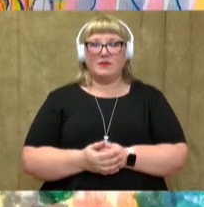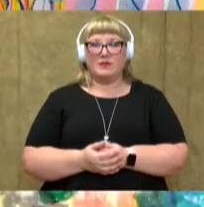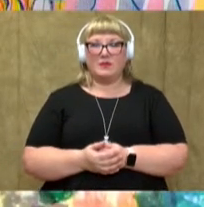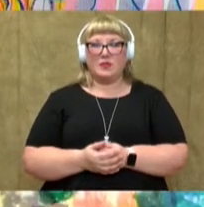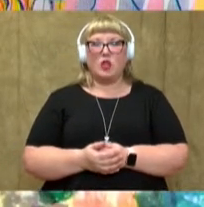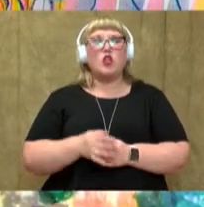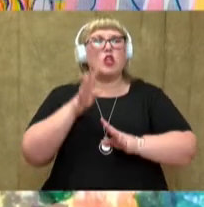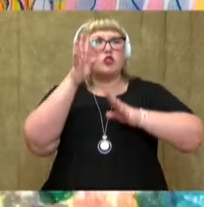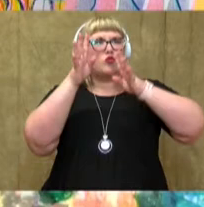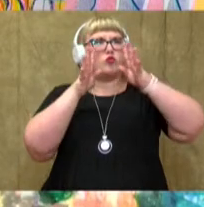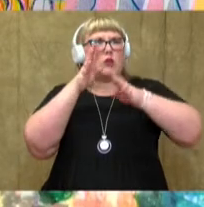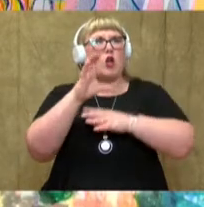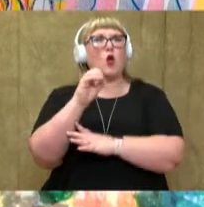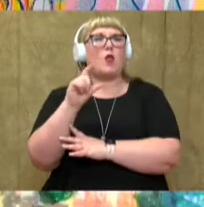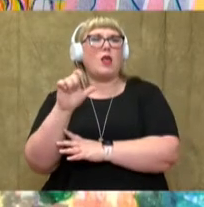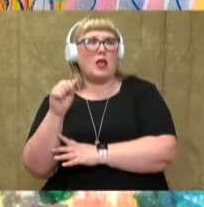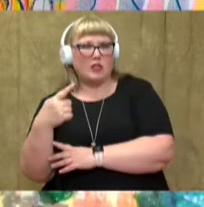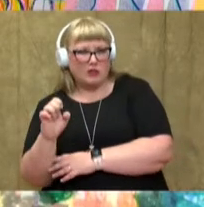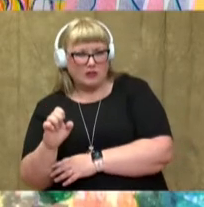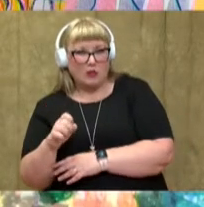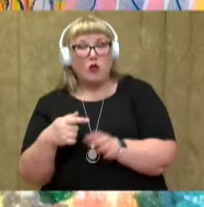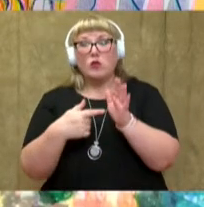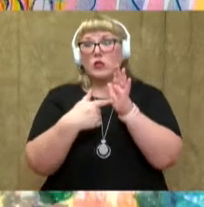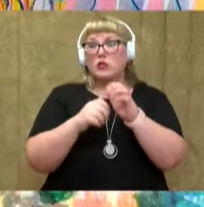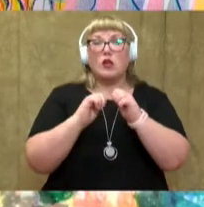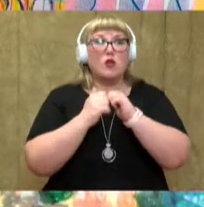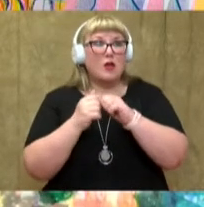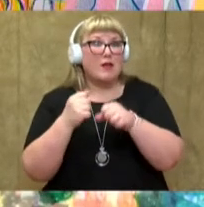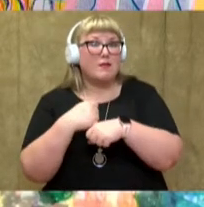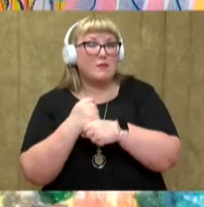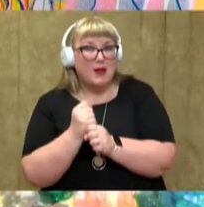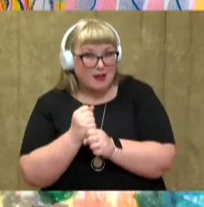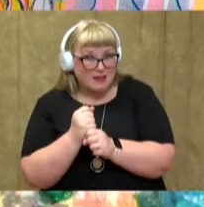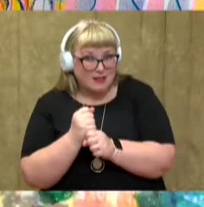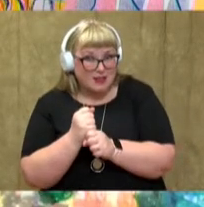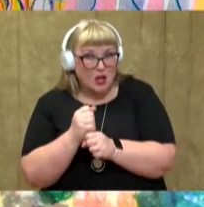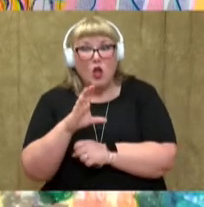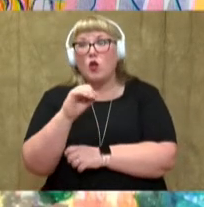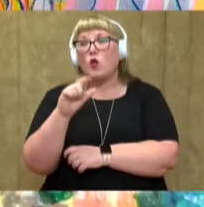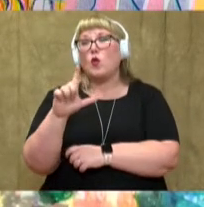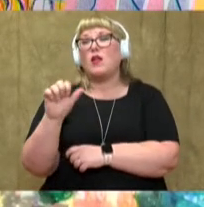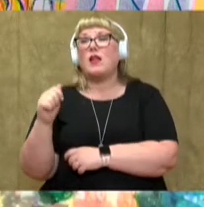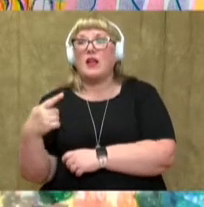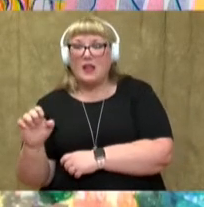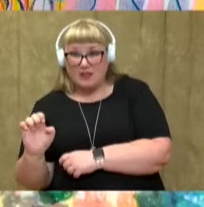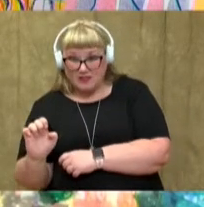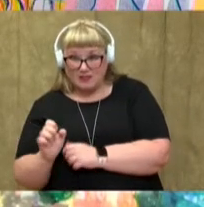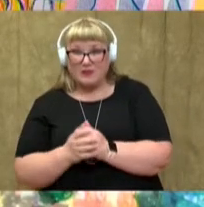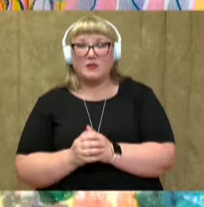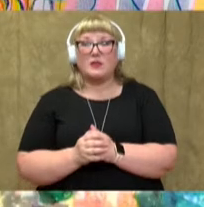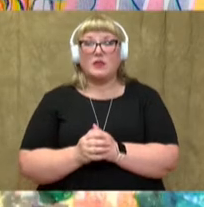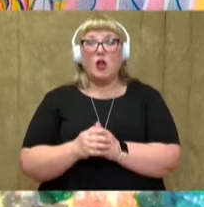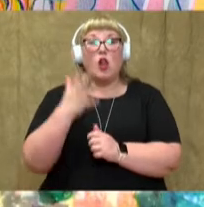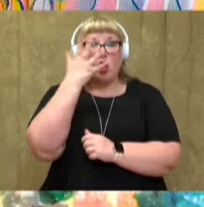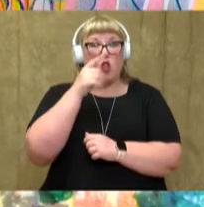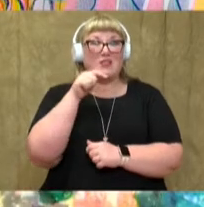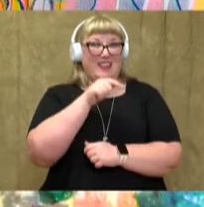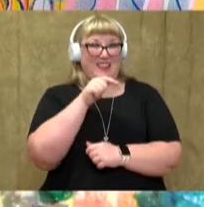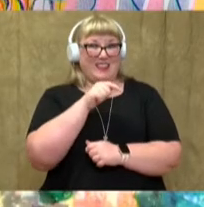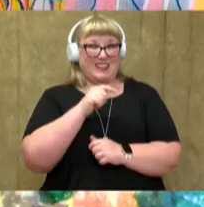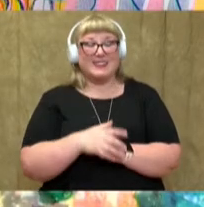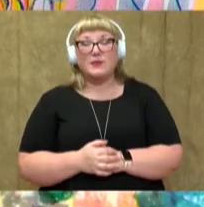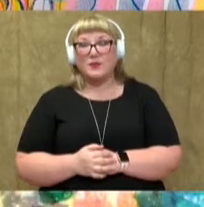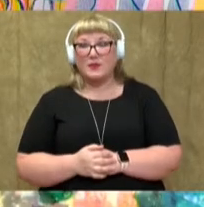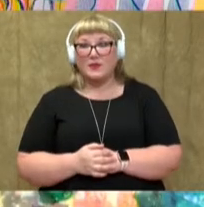So let's make our collage. So I'm going to show you how to make a collage that looks like this one right